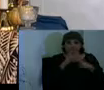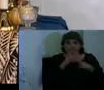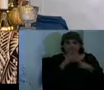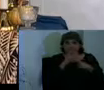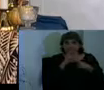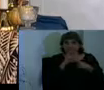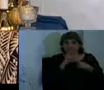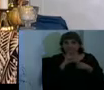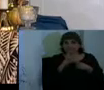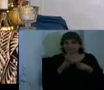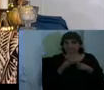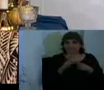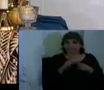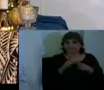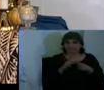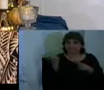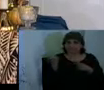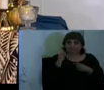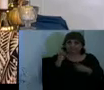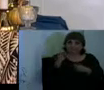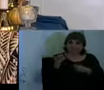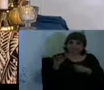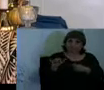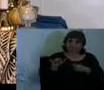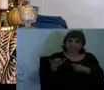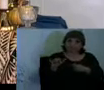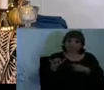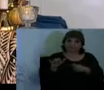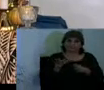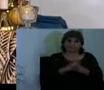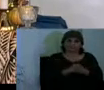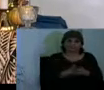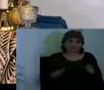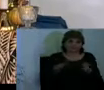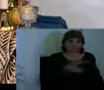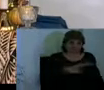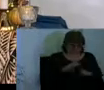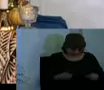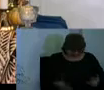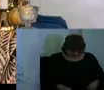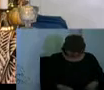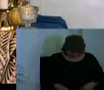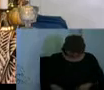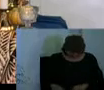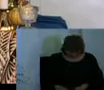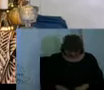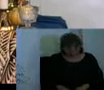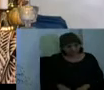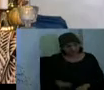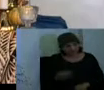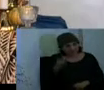who dares me to drink fully or go